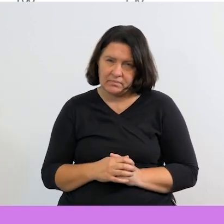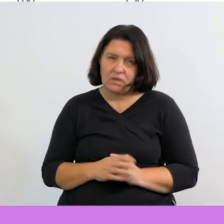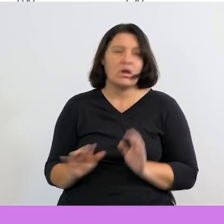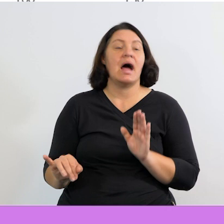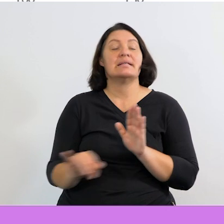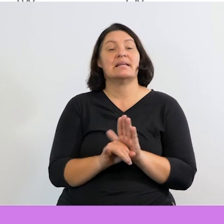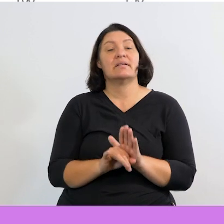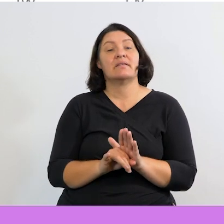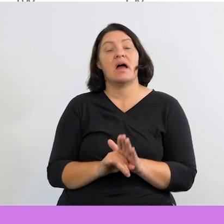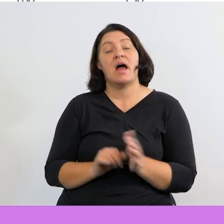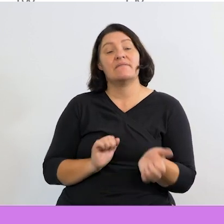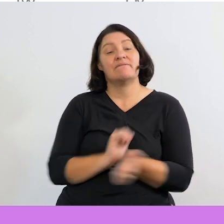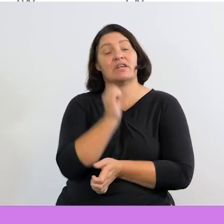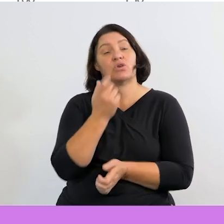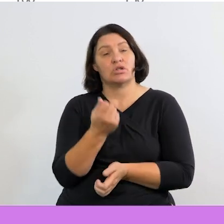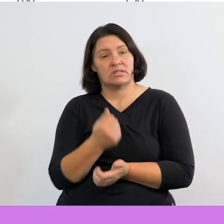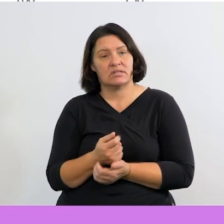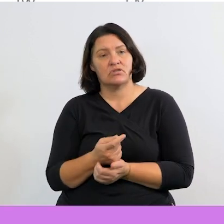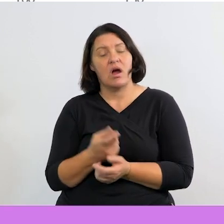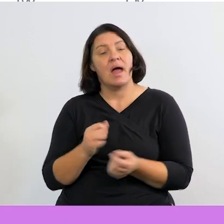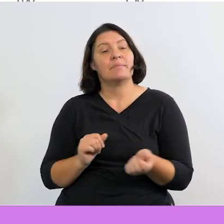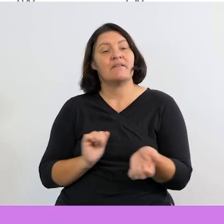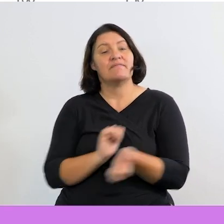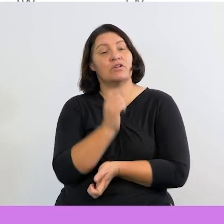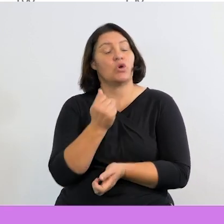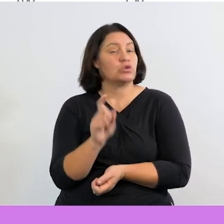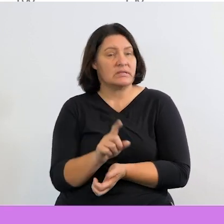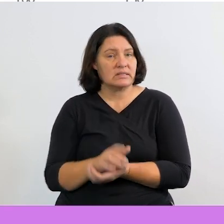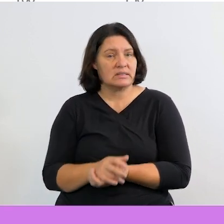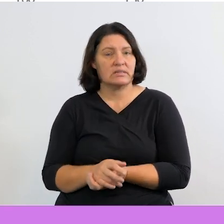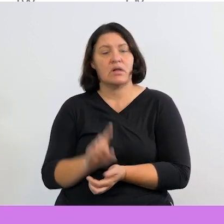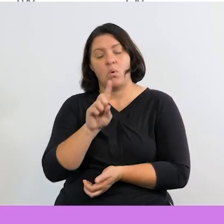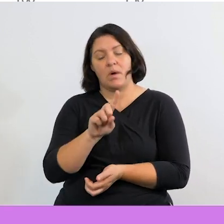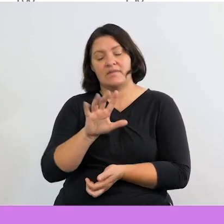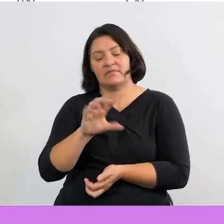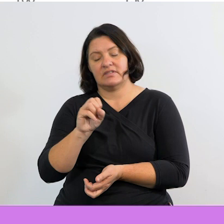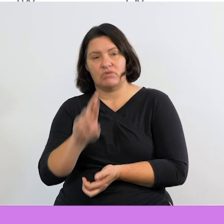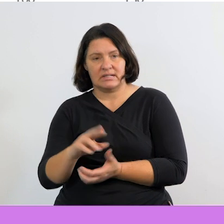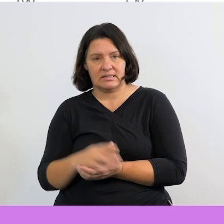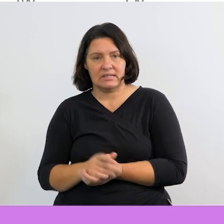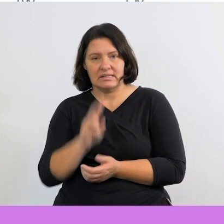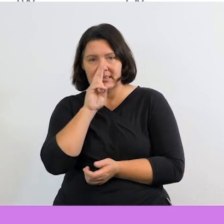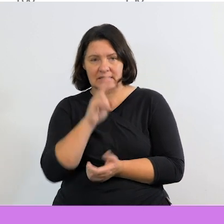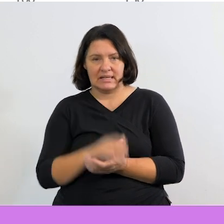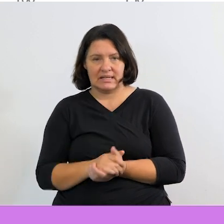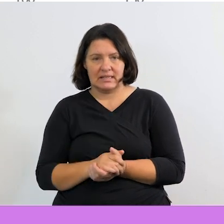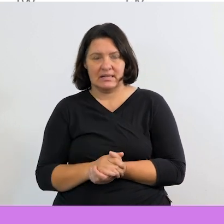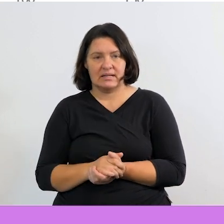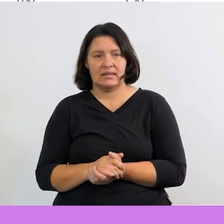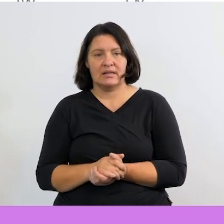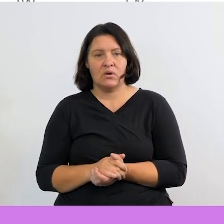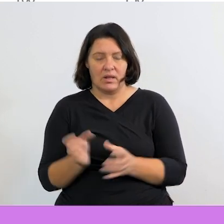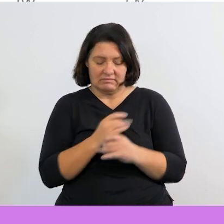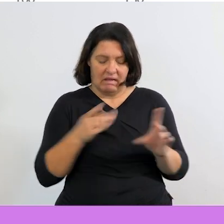the question, identify Amy's fixed cost. So Amy's fixed cost will be 150 rand. Can we see? So it's here where